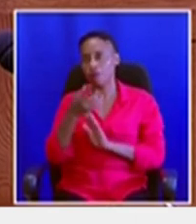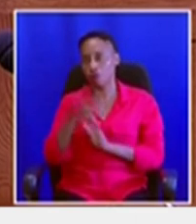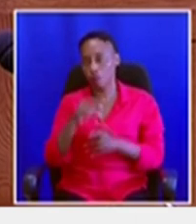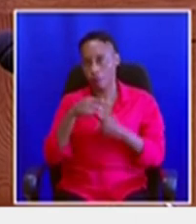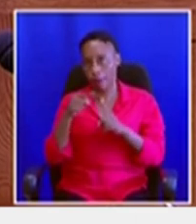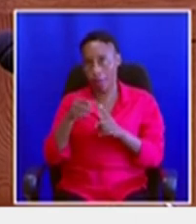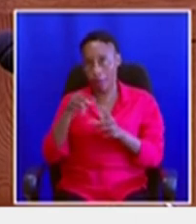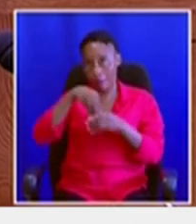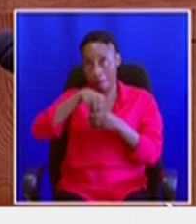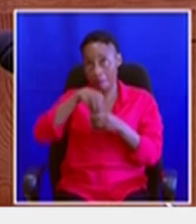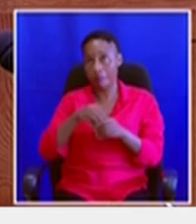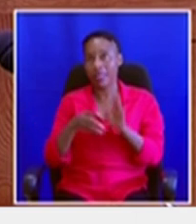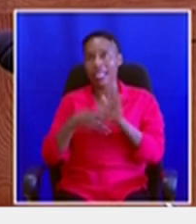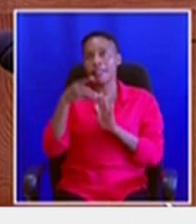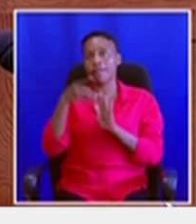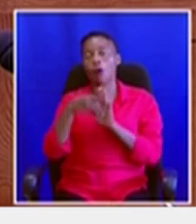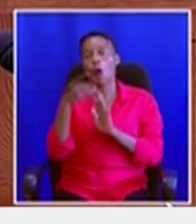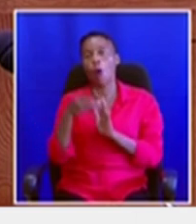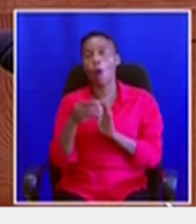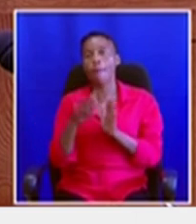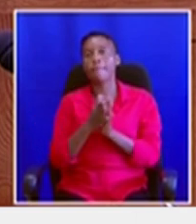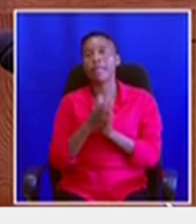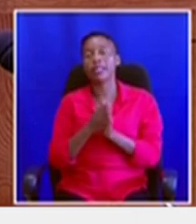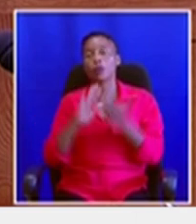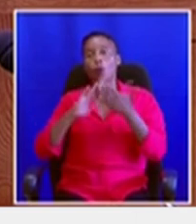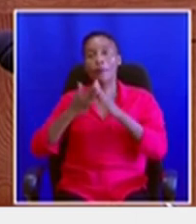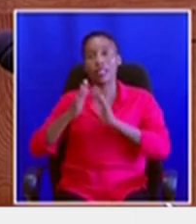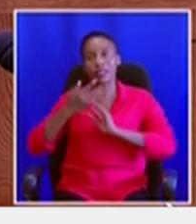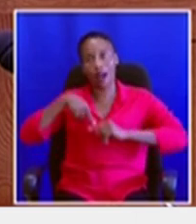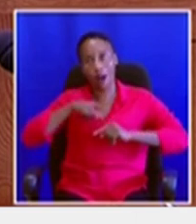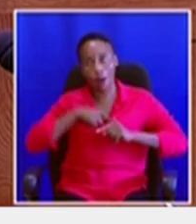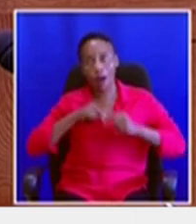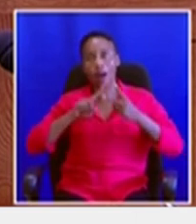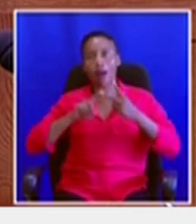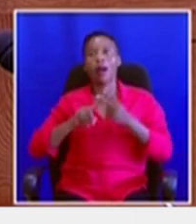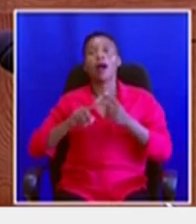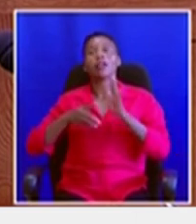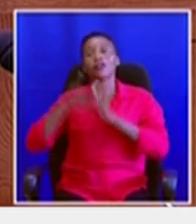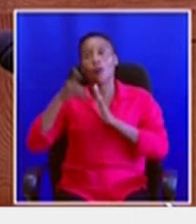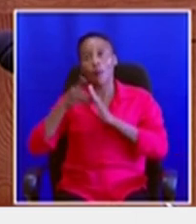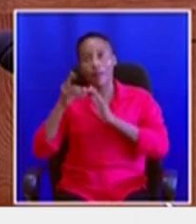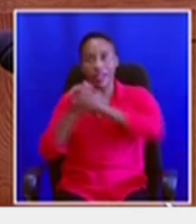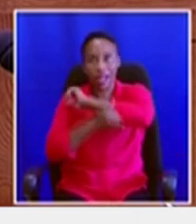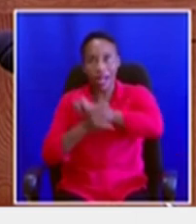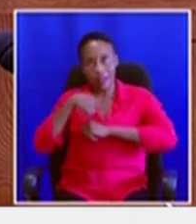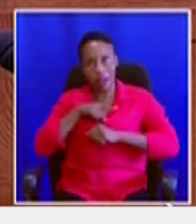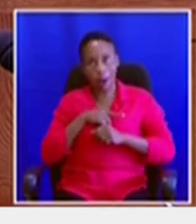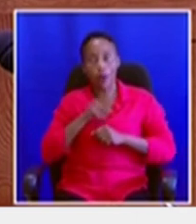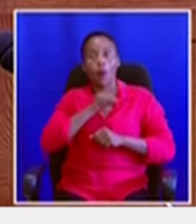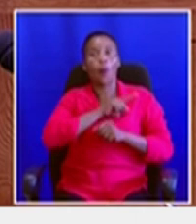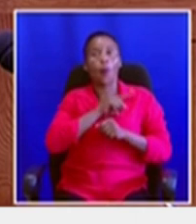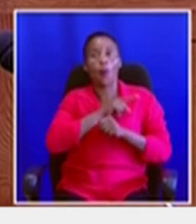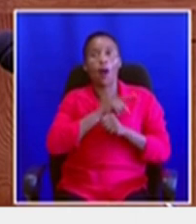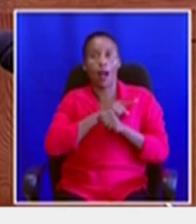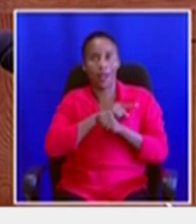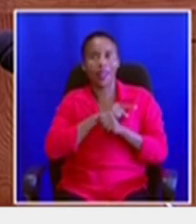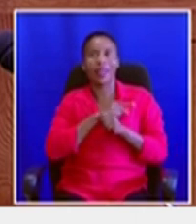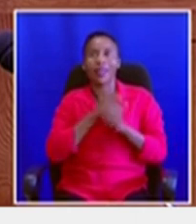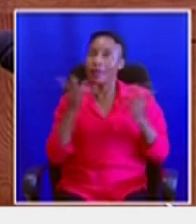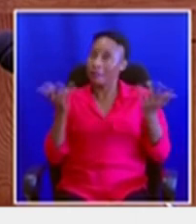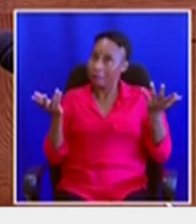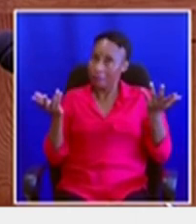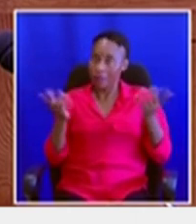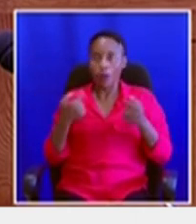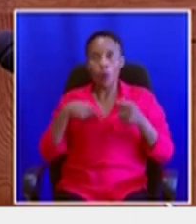in the development of our communities and country, because after all, you are